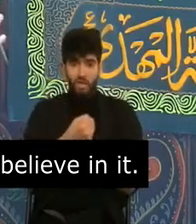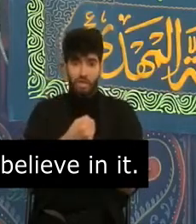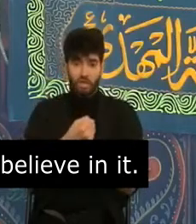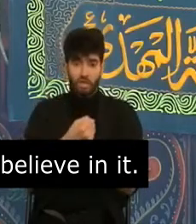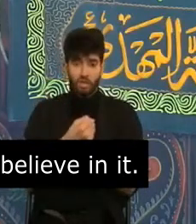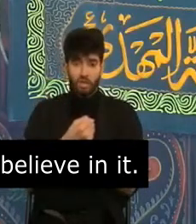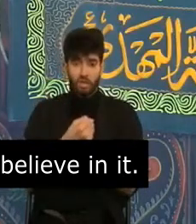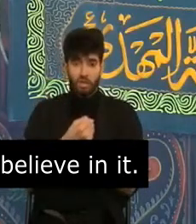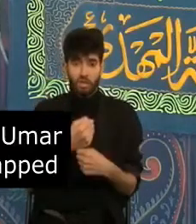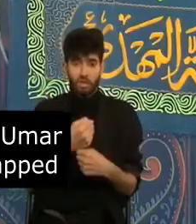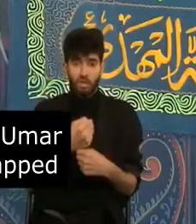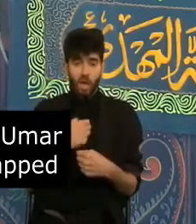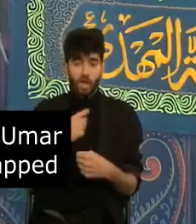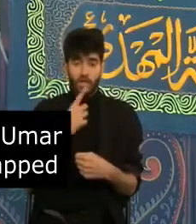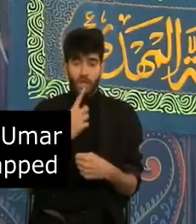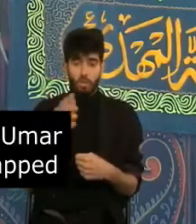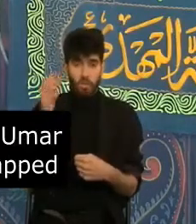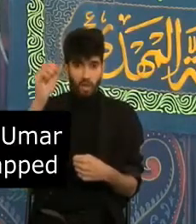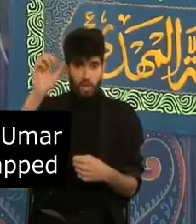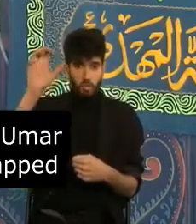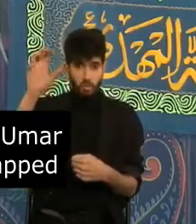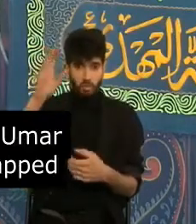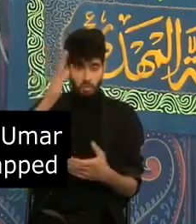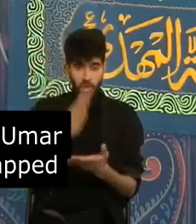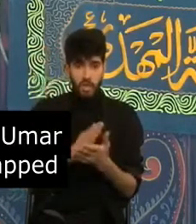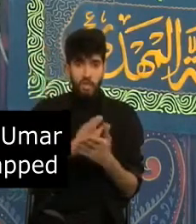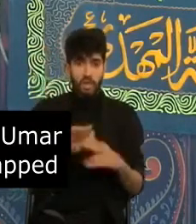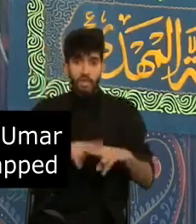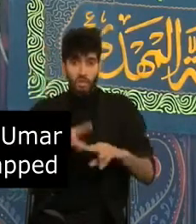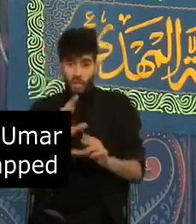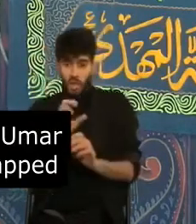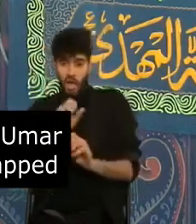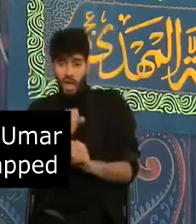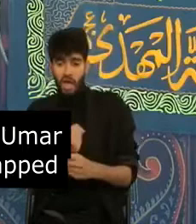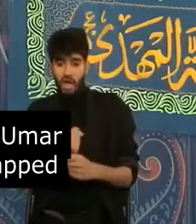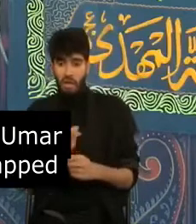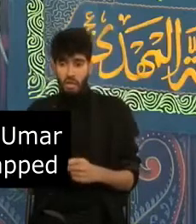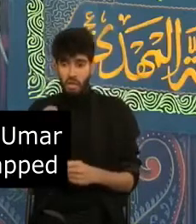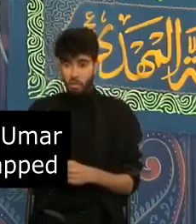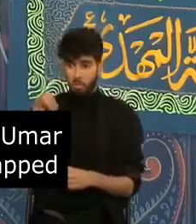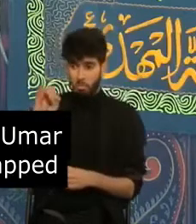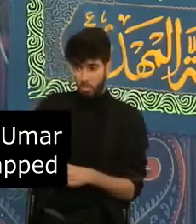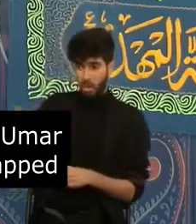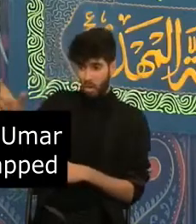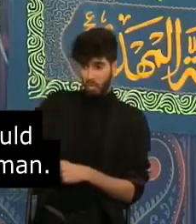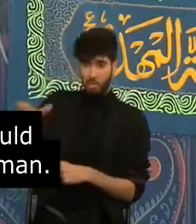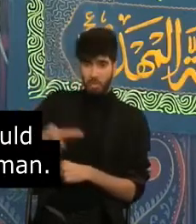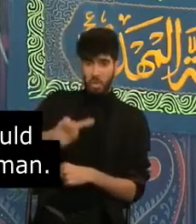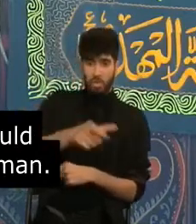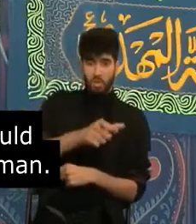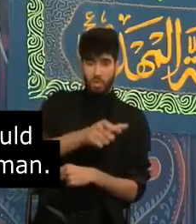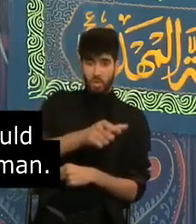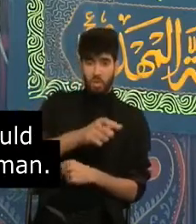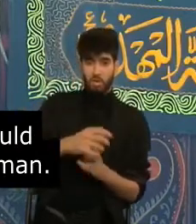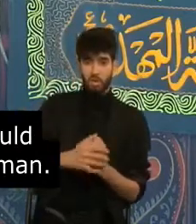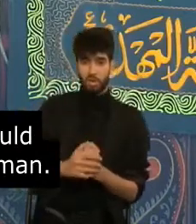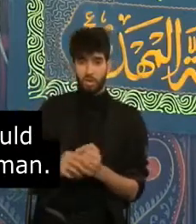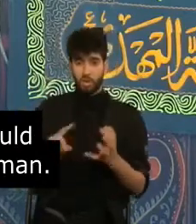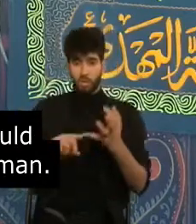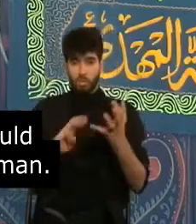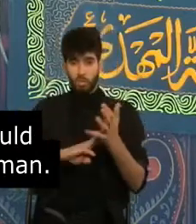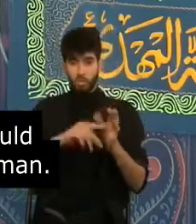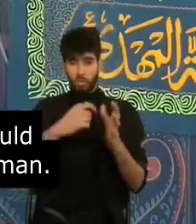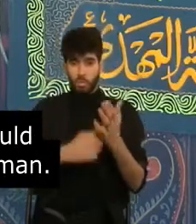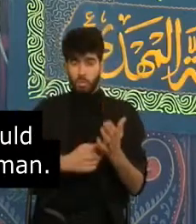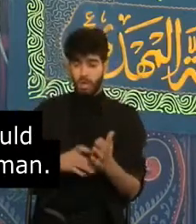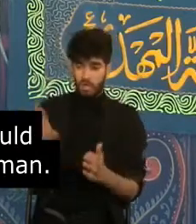this because we believe in it, if we have hatred towards Umar ibn al-Khattab because he slapped Lady Fatima alayhi